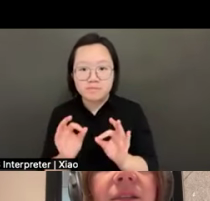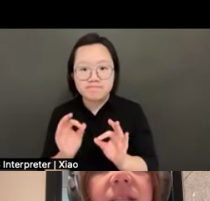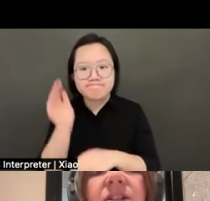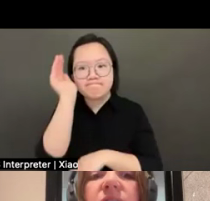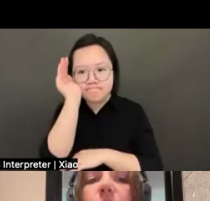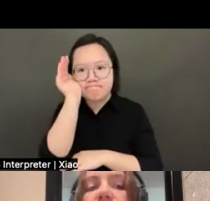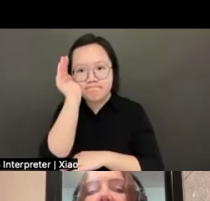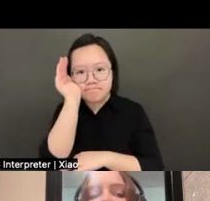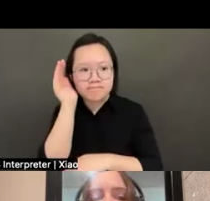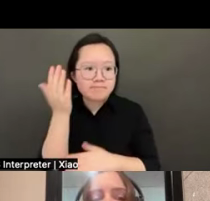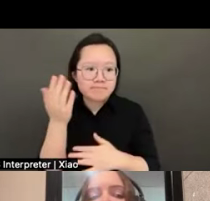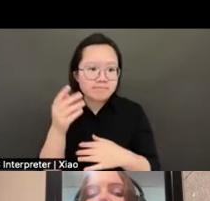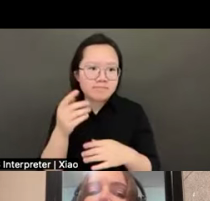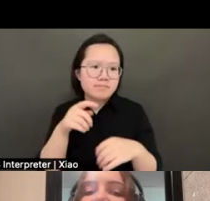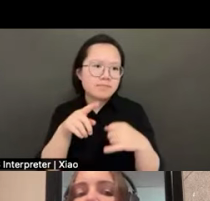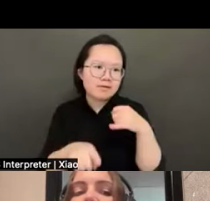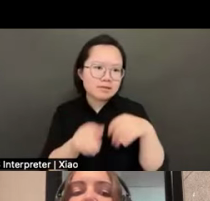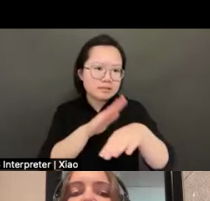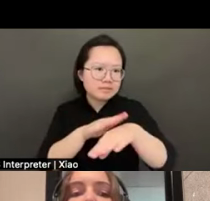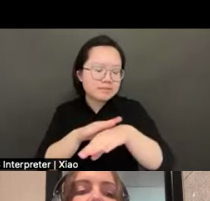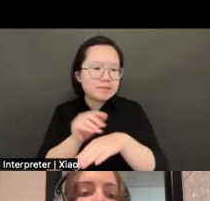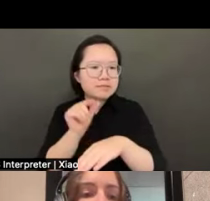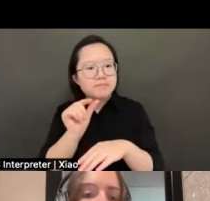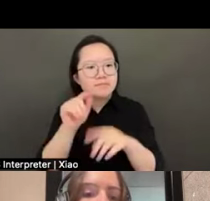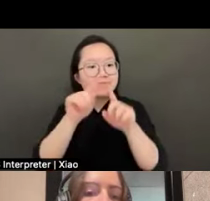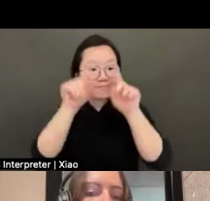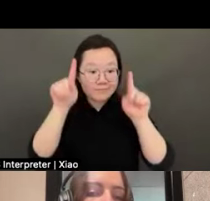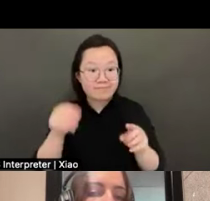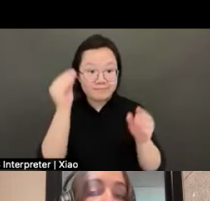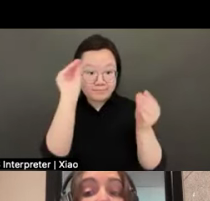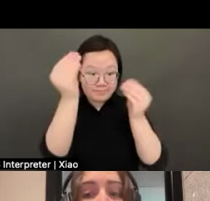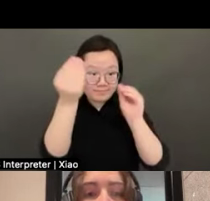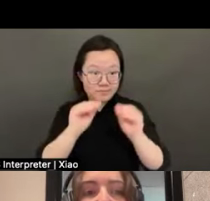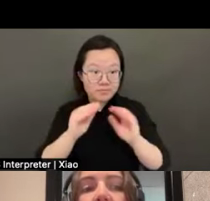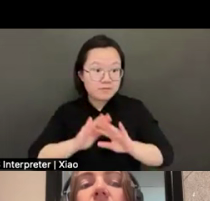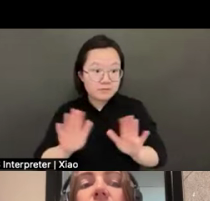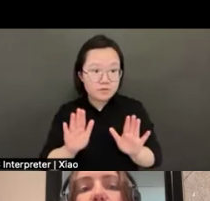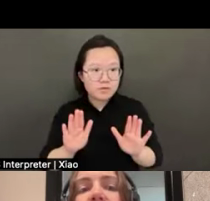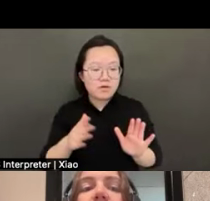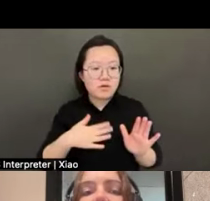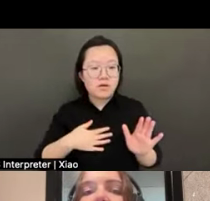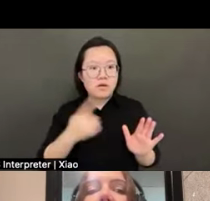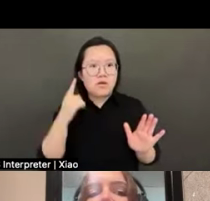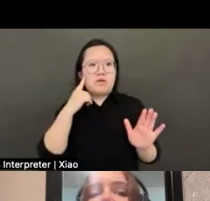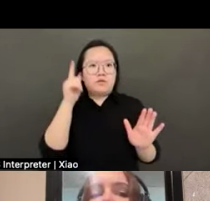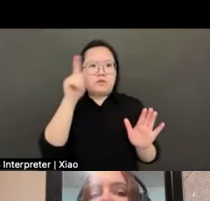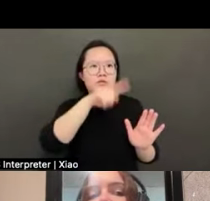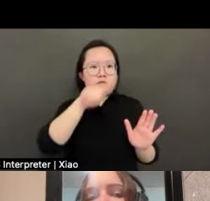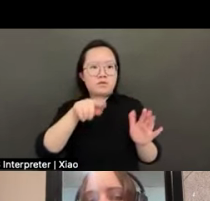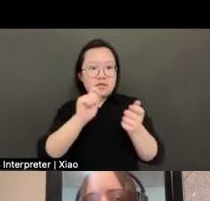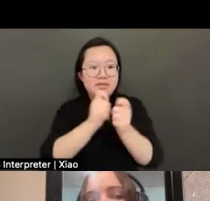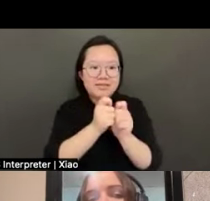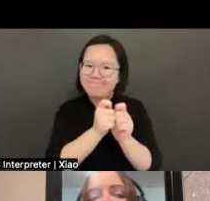And then these are some questions you can ask yourself before submitting your application. You might already be familiar with